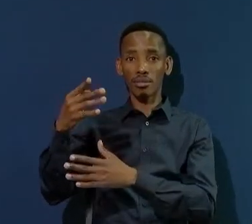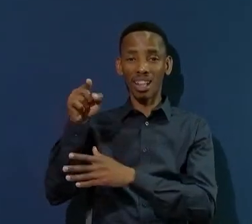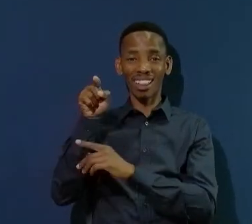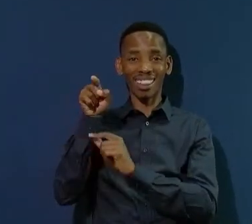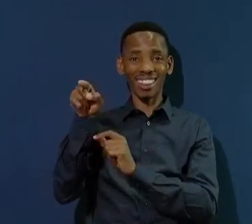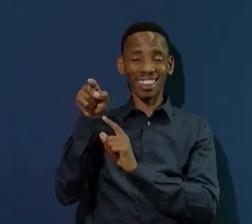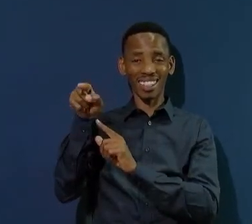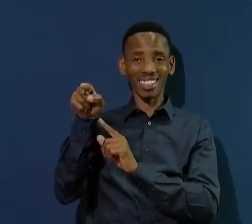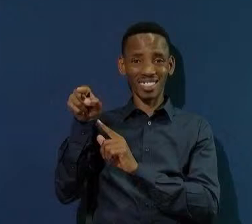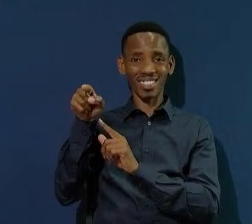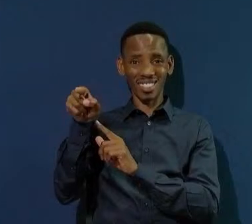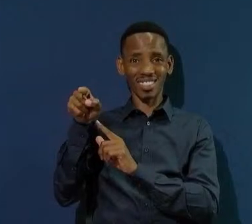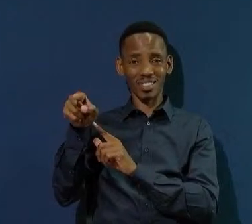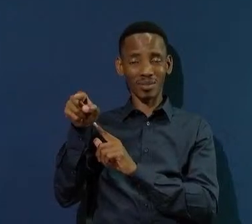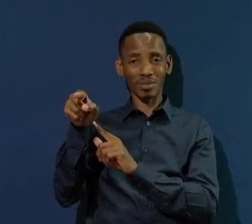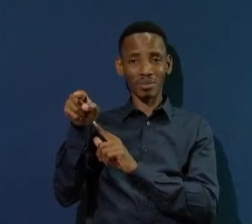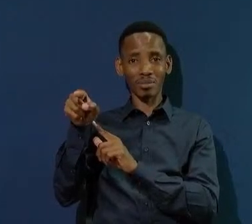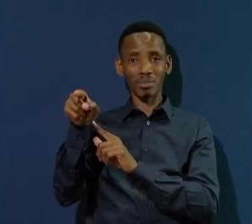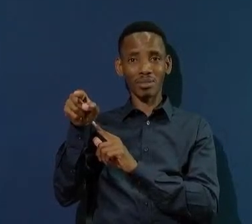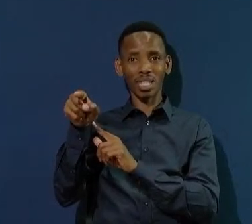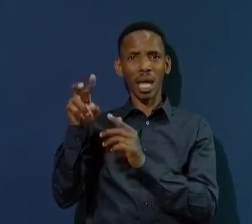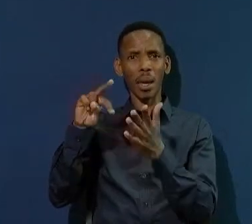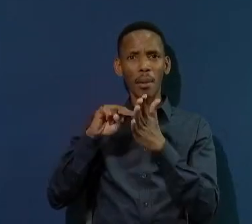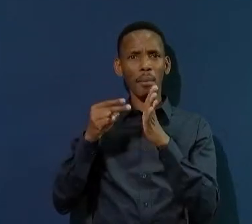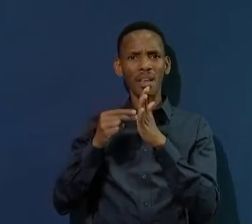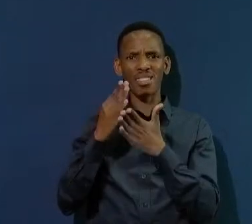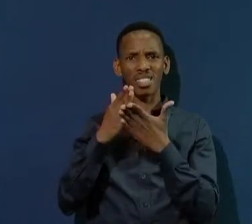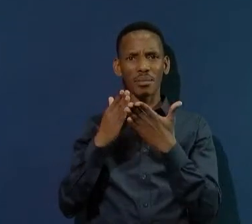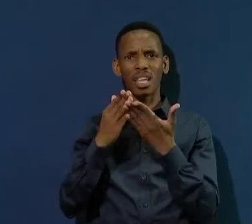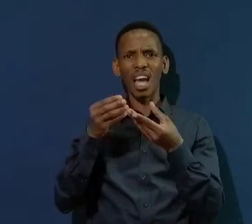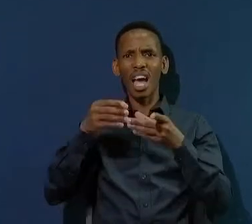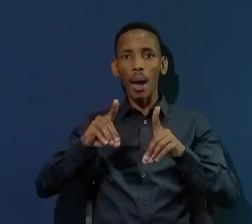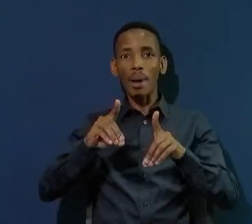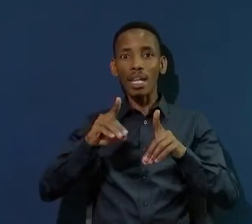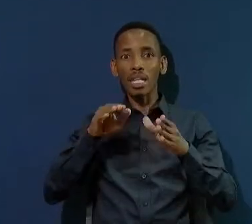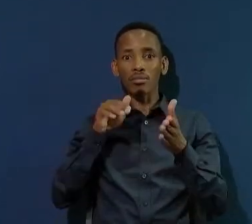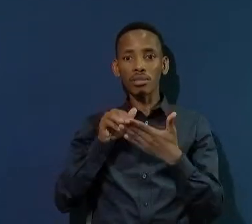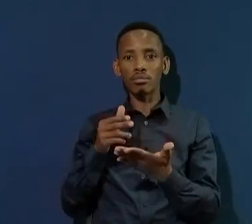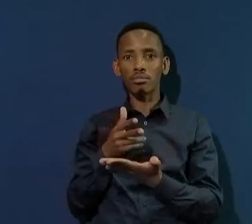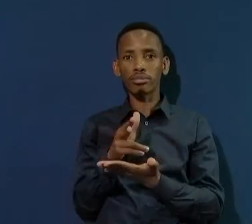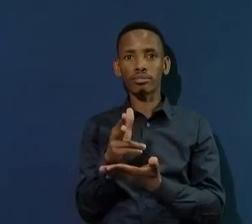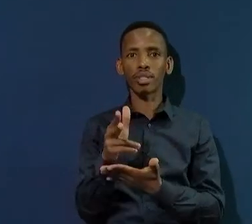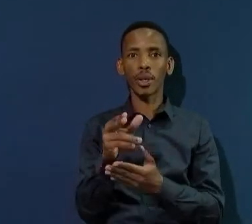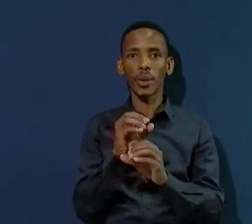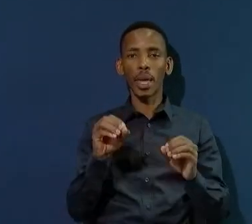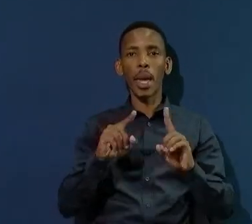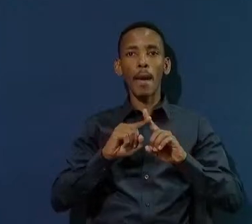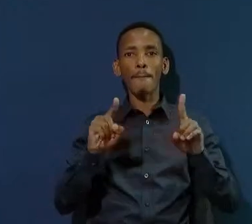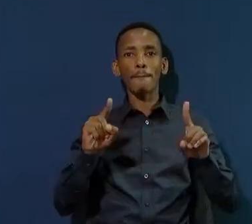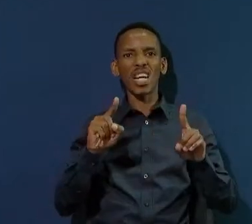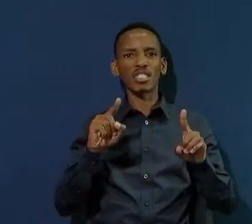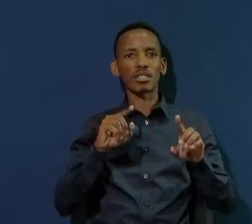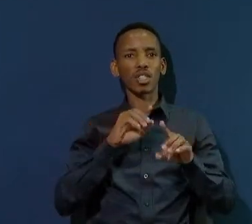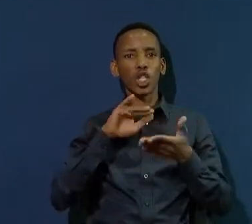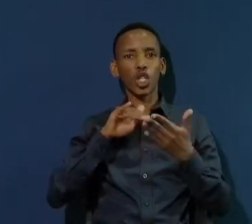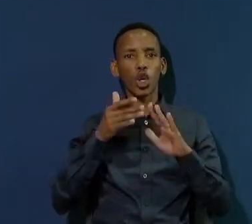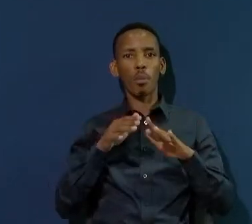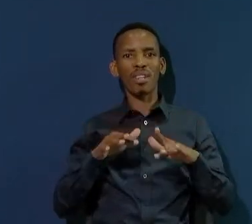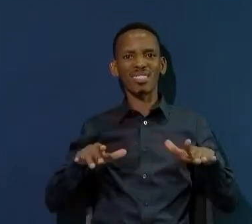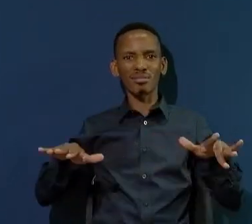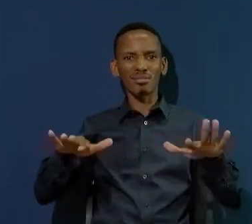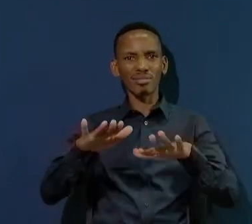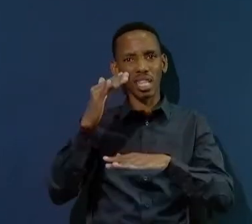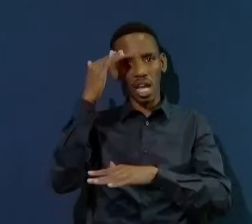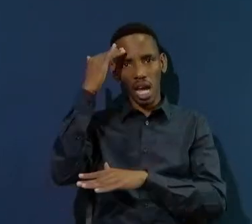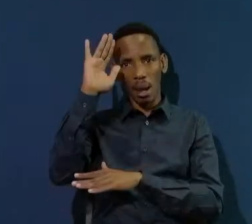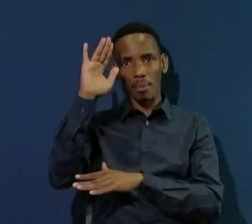constituency, to the counting center, really, there was nothing that took place. But because Motlhophi don't know what happened on the way, because